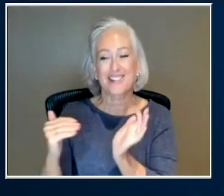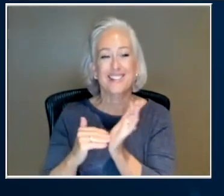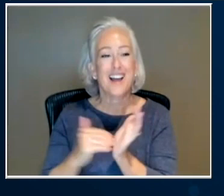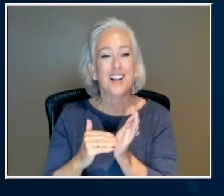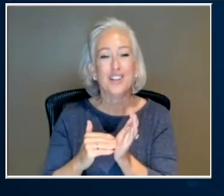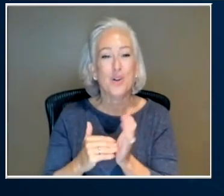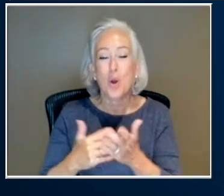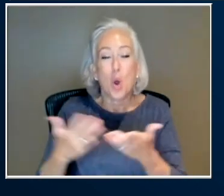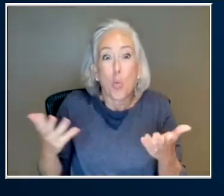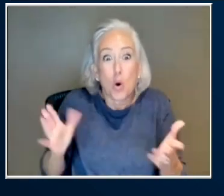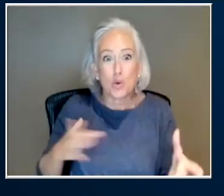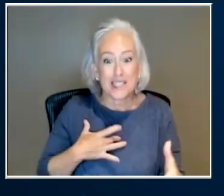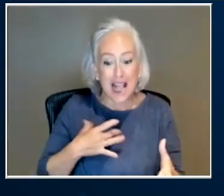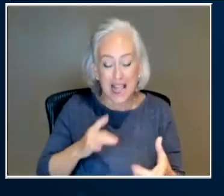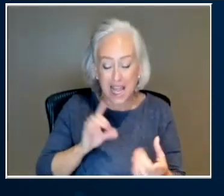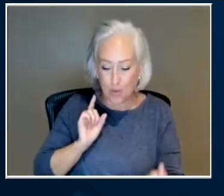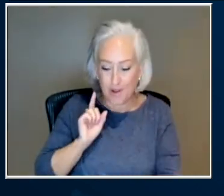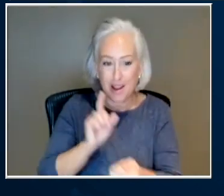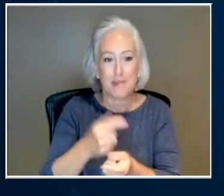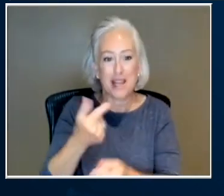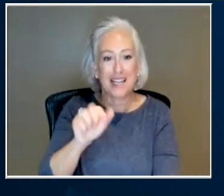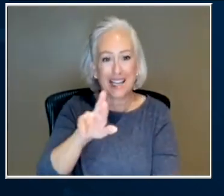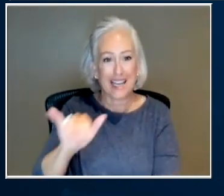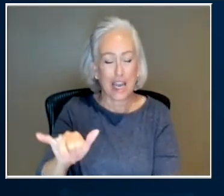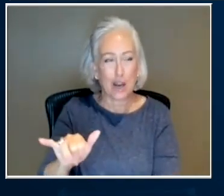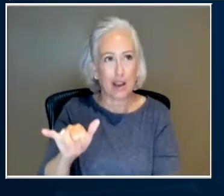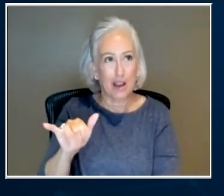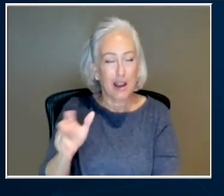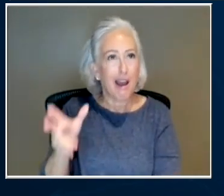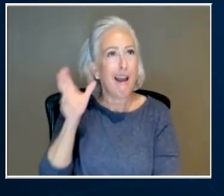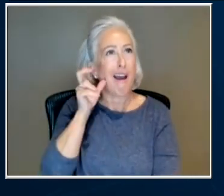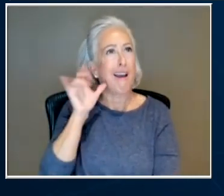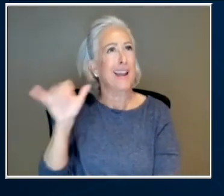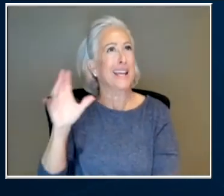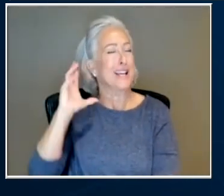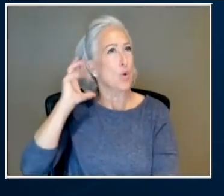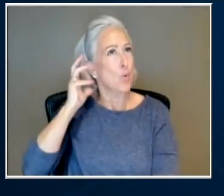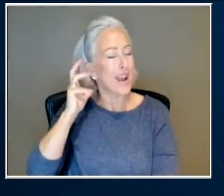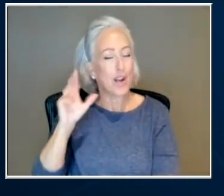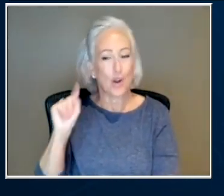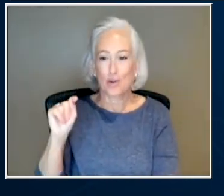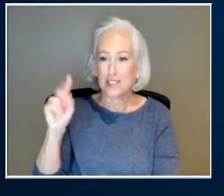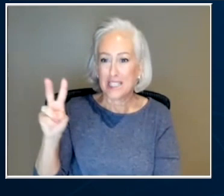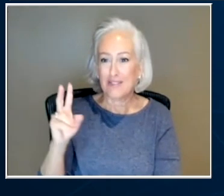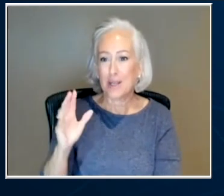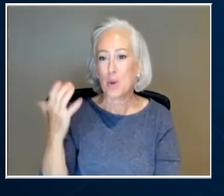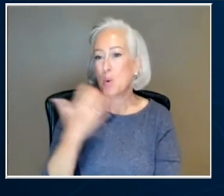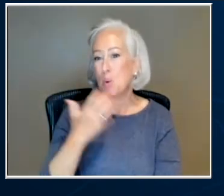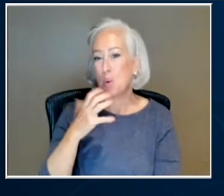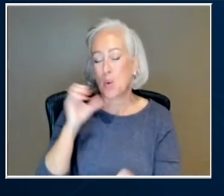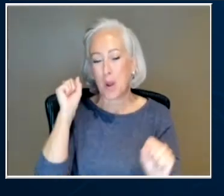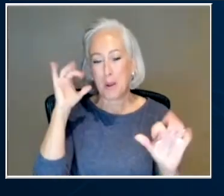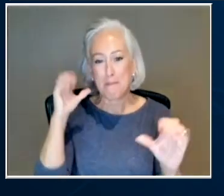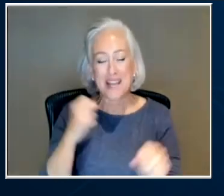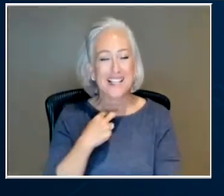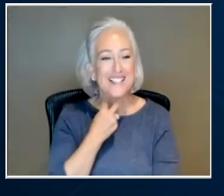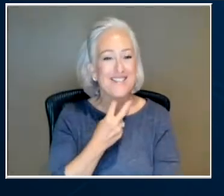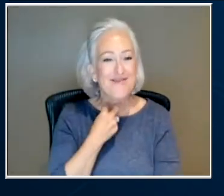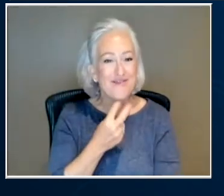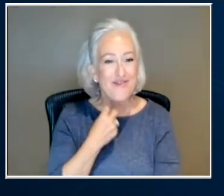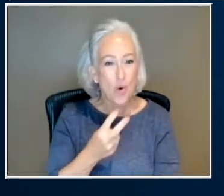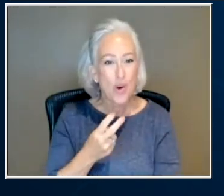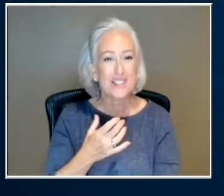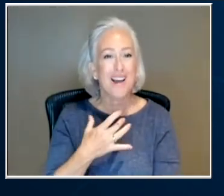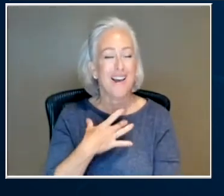when I spoke with him on the phone, I said, this guy has been in radio or television. He's got this amazing voice, and he's the perfect guy to be like spreading a